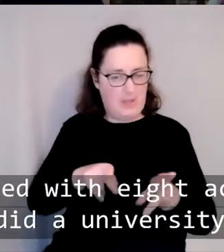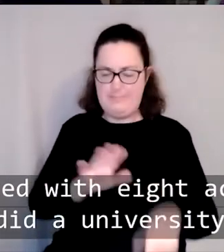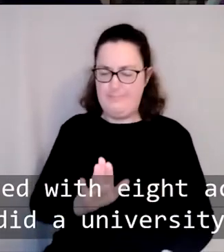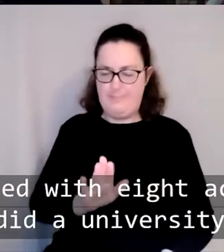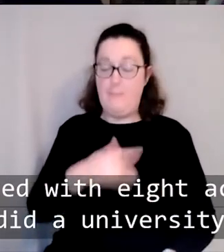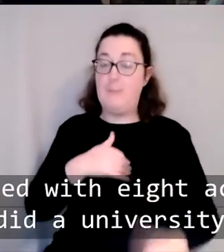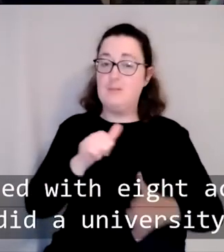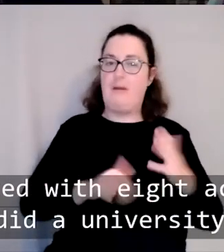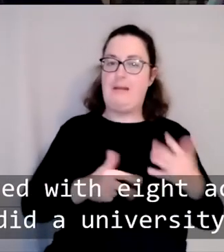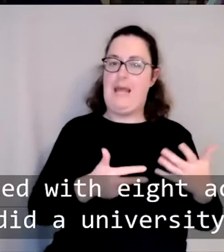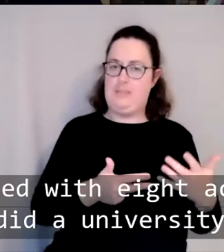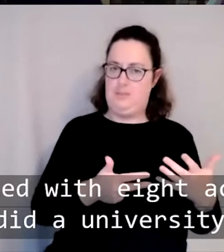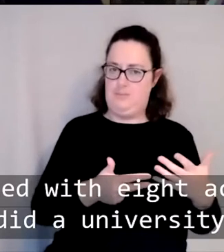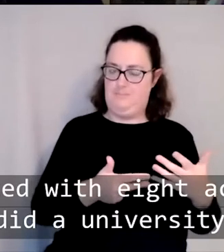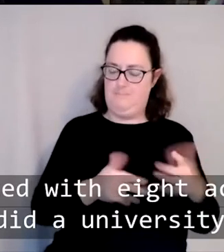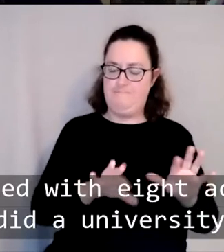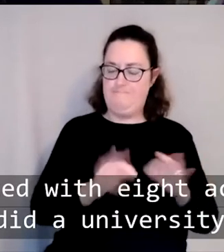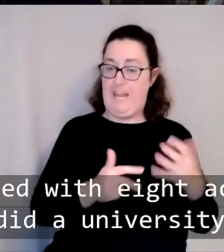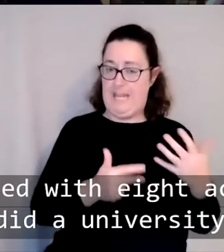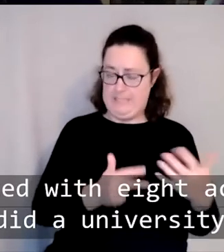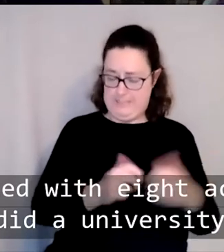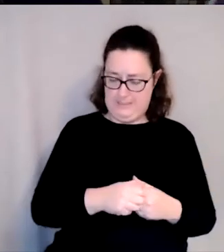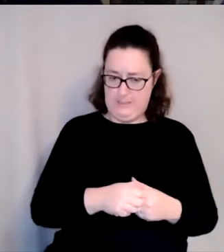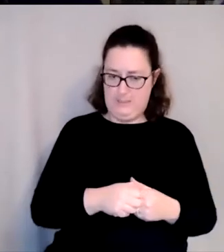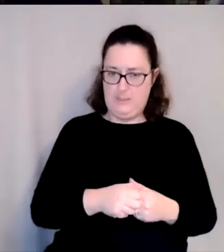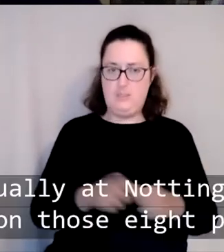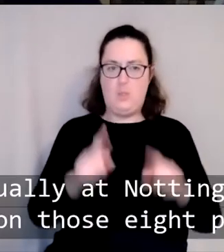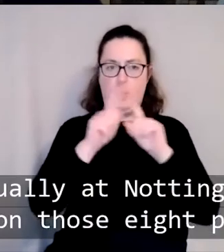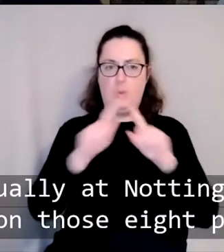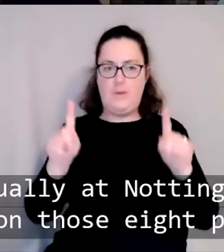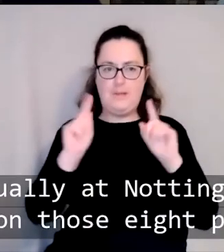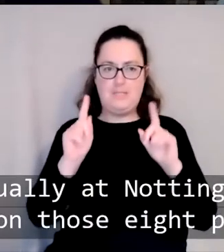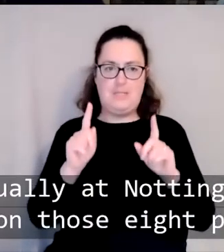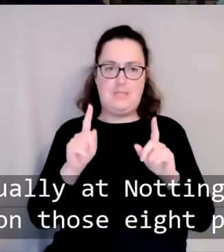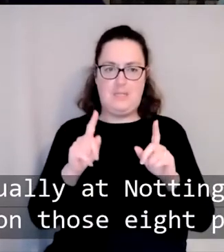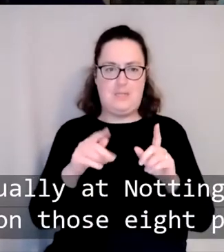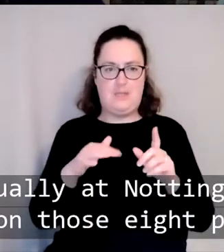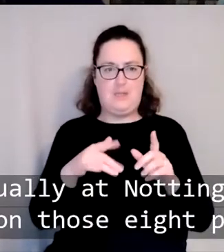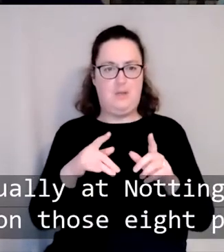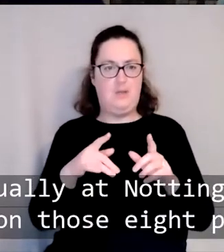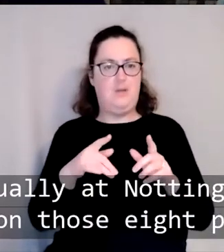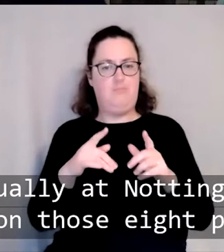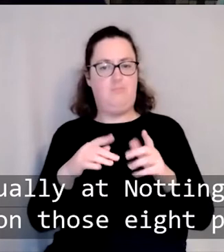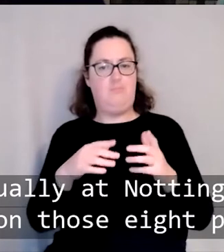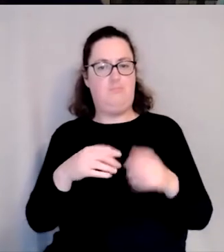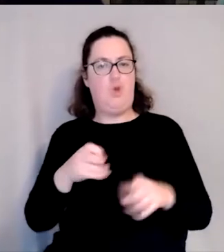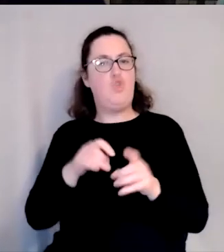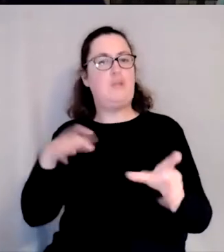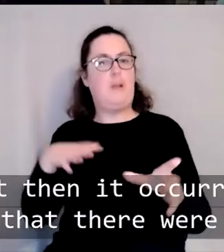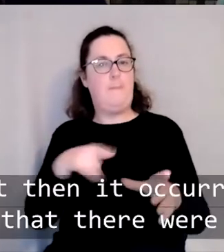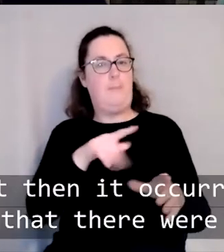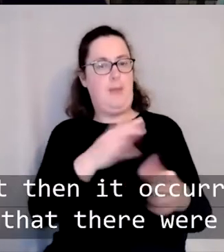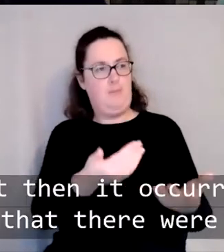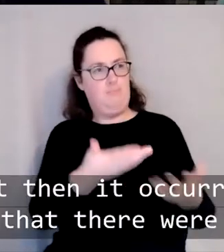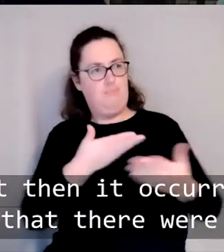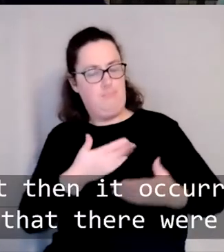actually, and I did a university MOOC. Actually at Nottingham, based on those 8 people.